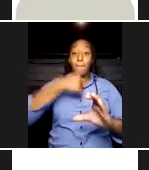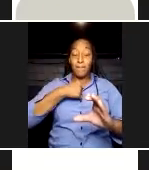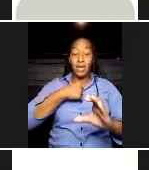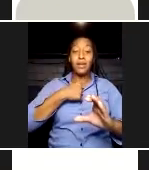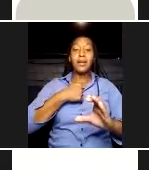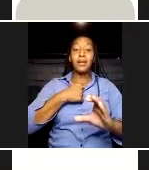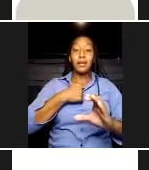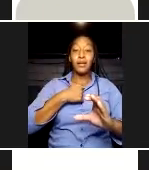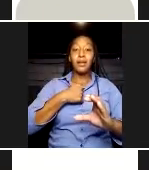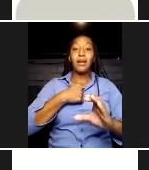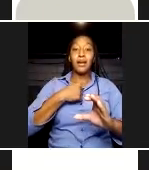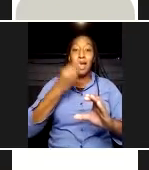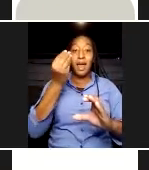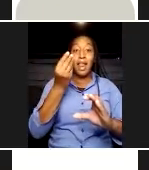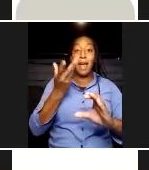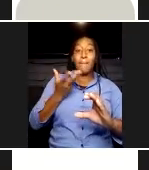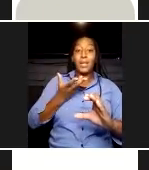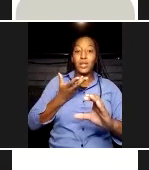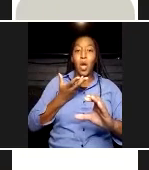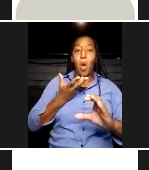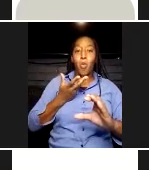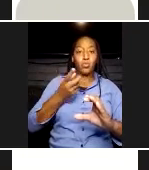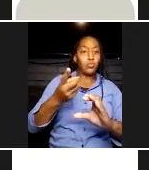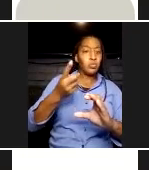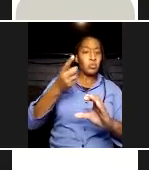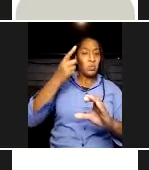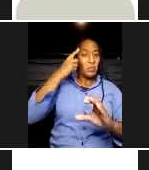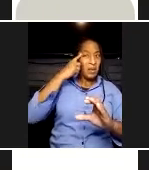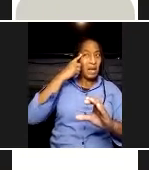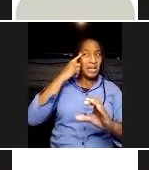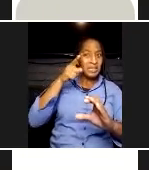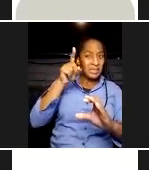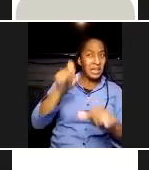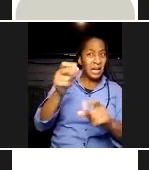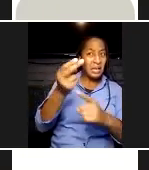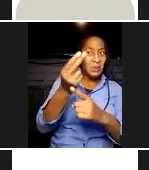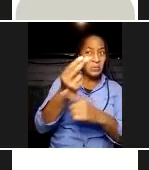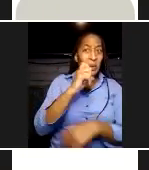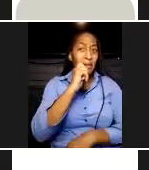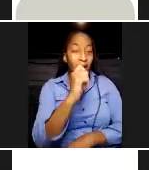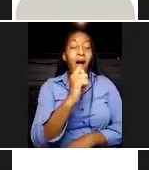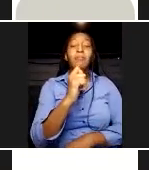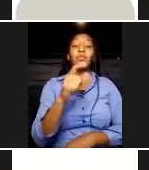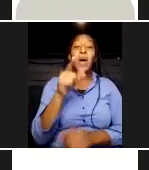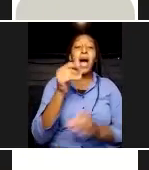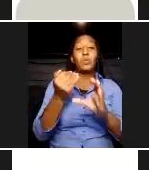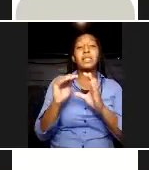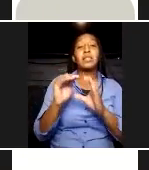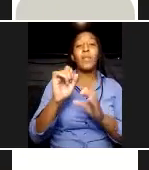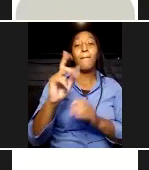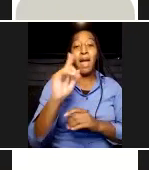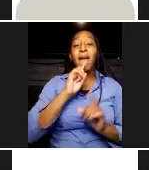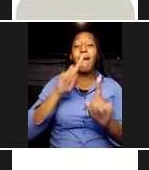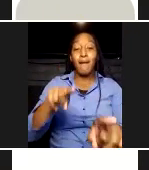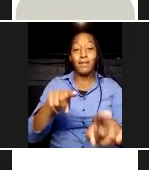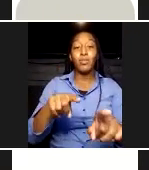list, I won't accept your work. Okay. So you need to build this car